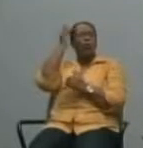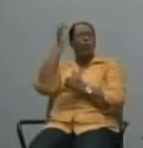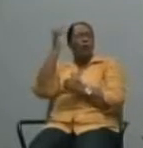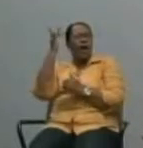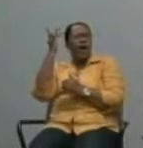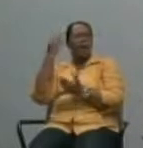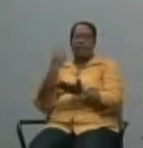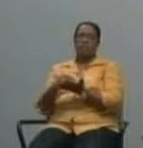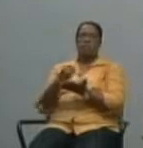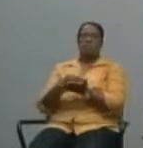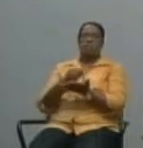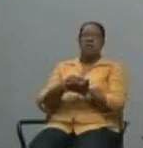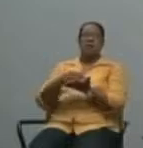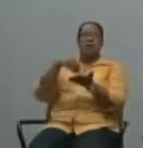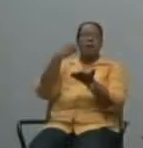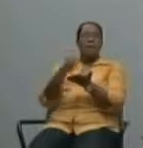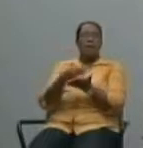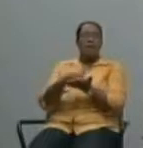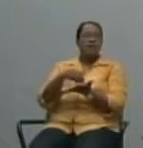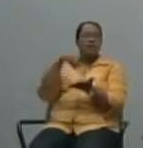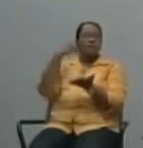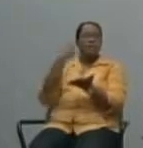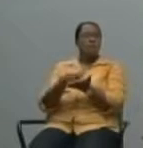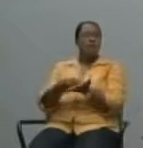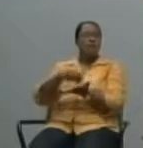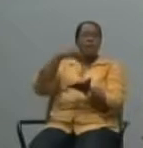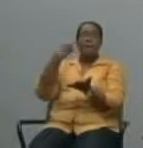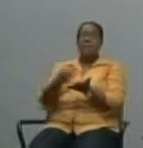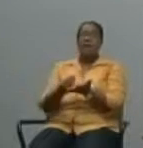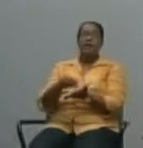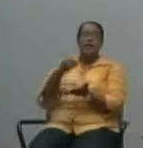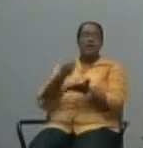money, money, money again and again.